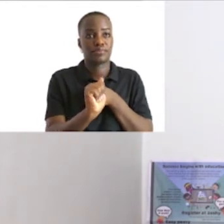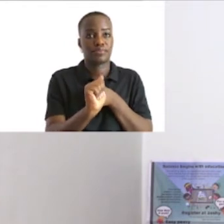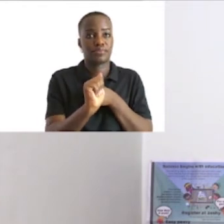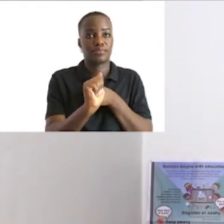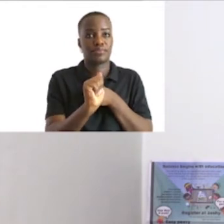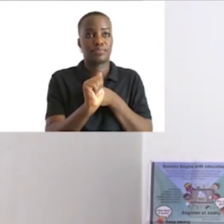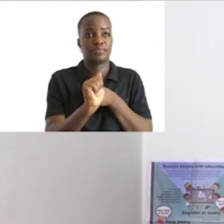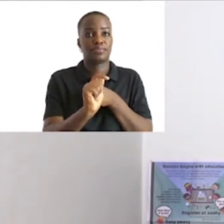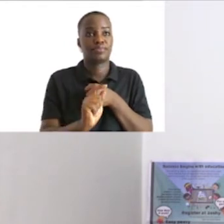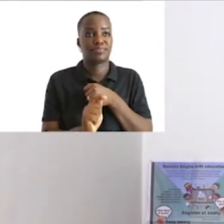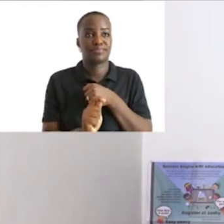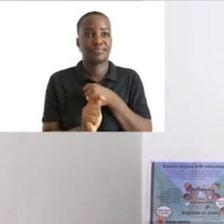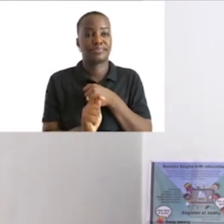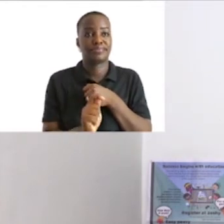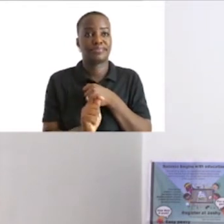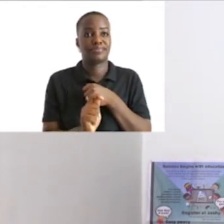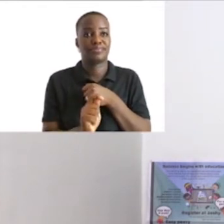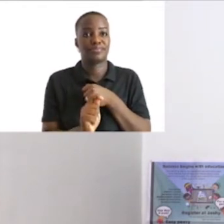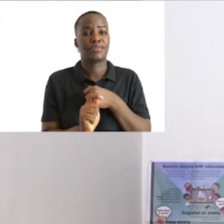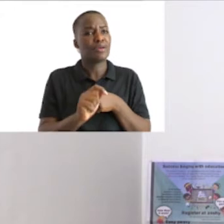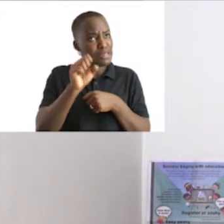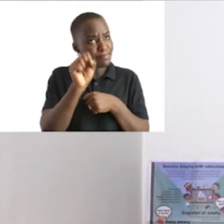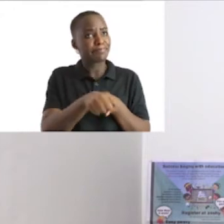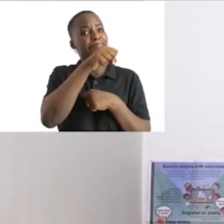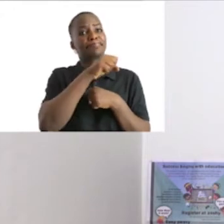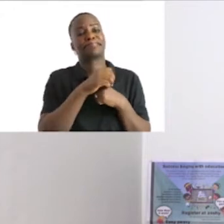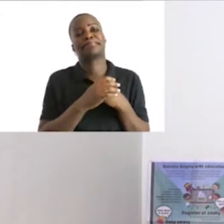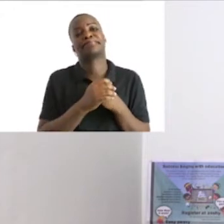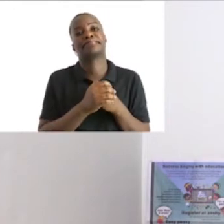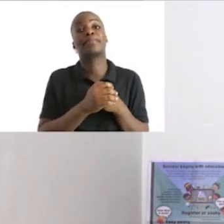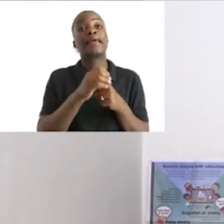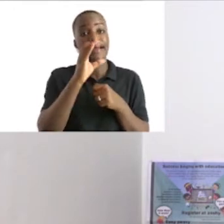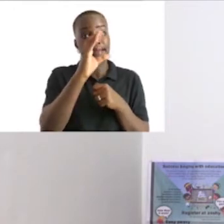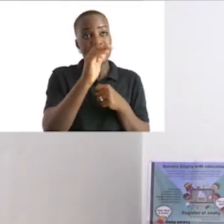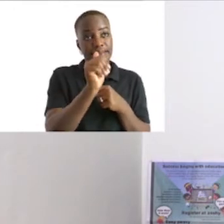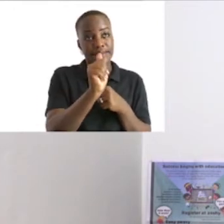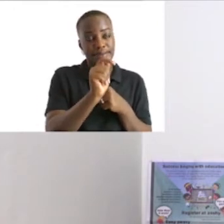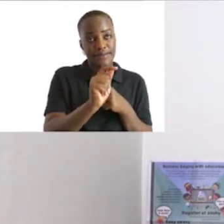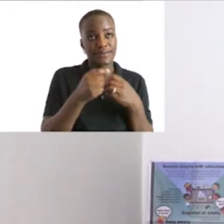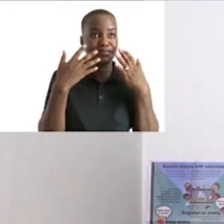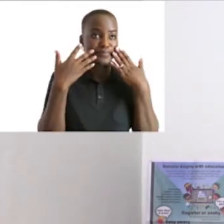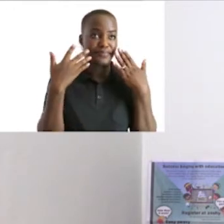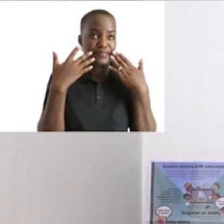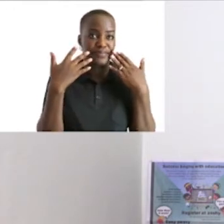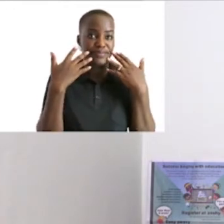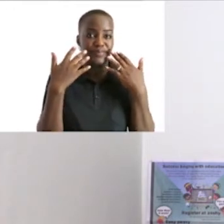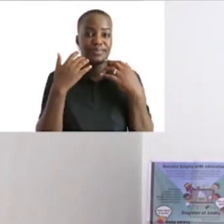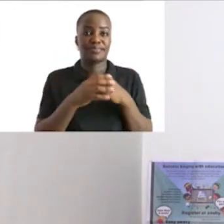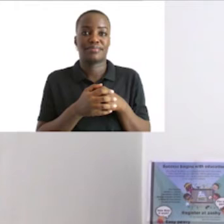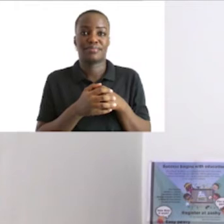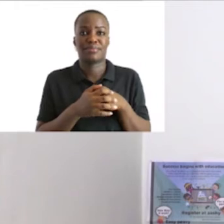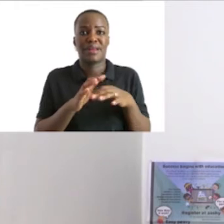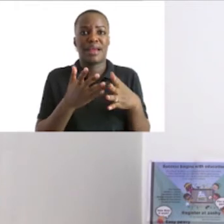a, t. Yes, so this is our word cat. And how do